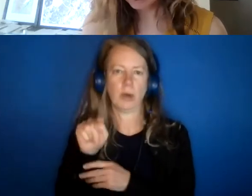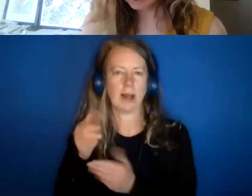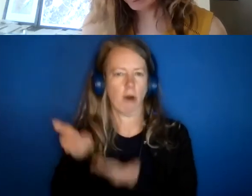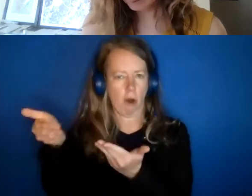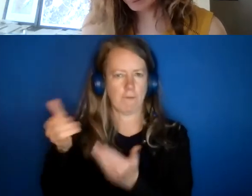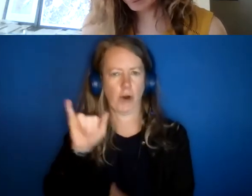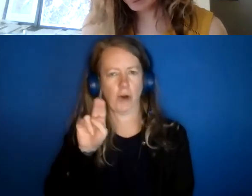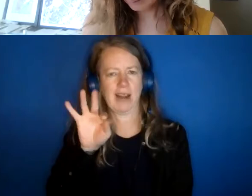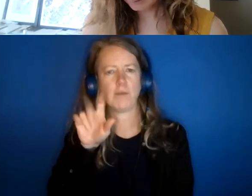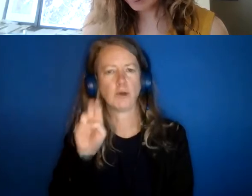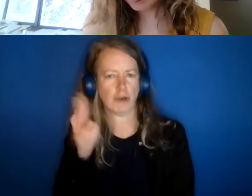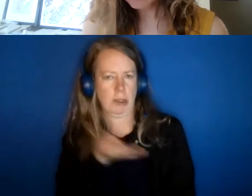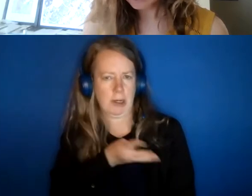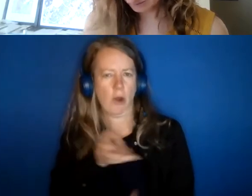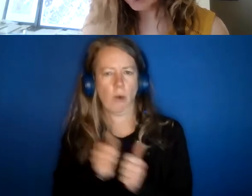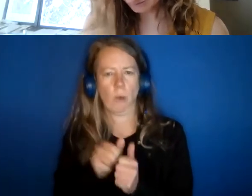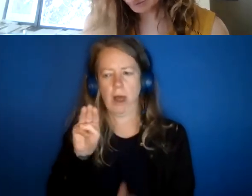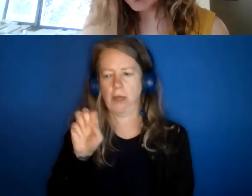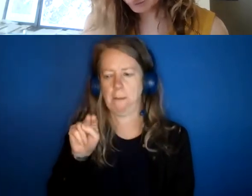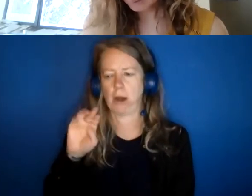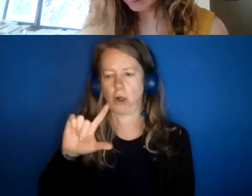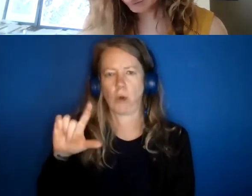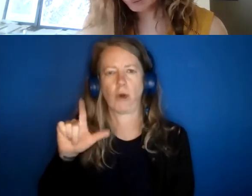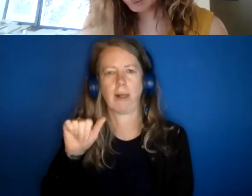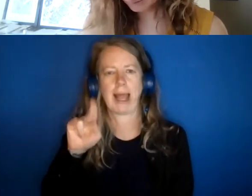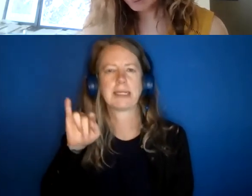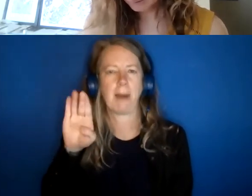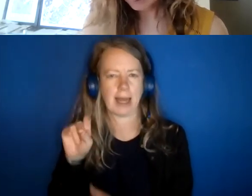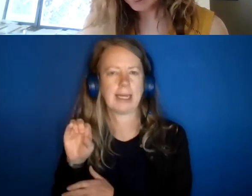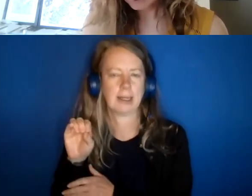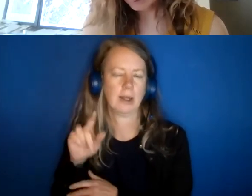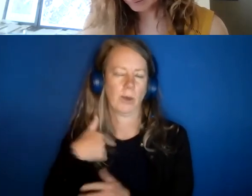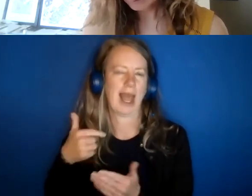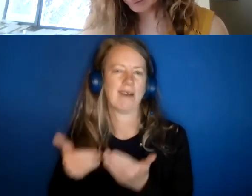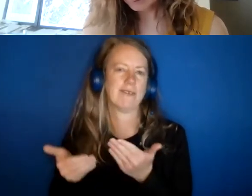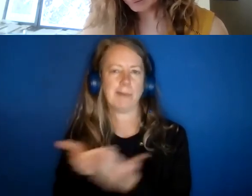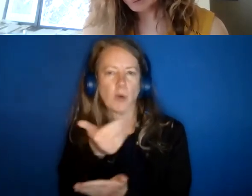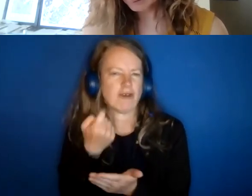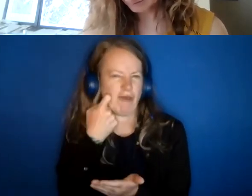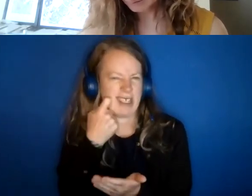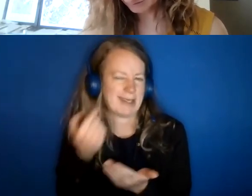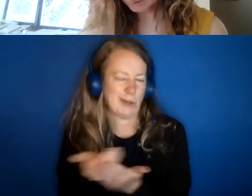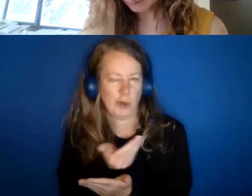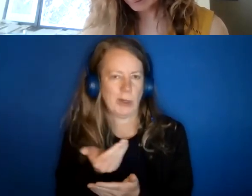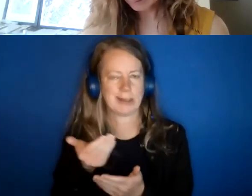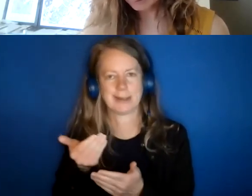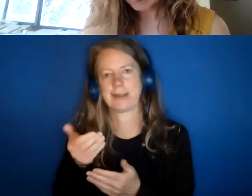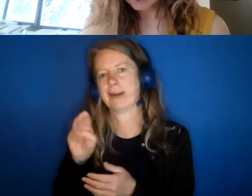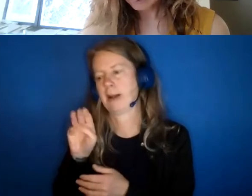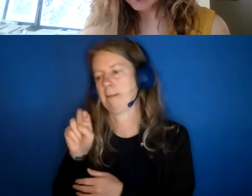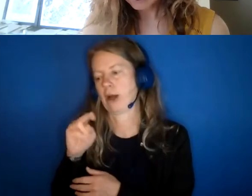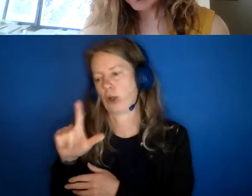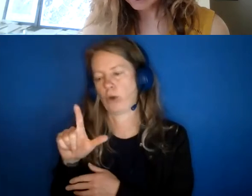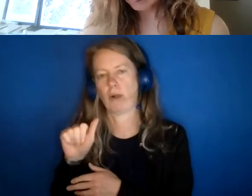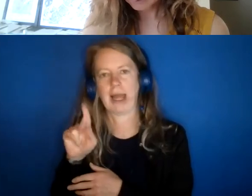For right now, that is bebtelovimab. That's the newest monoclonal antibody that Dr. Call was referring